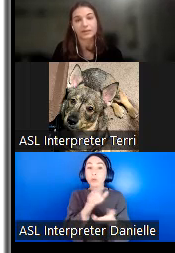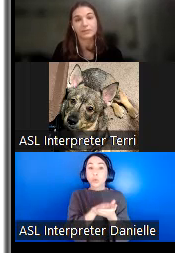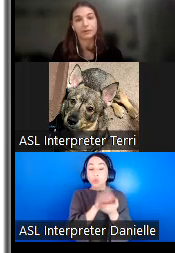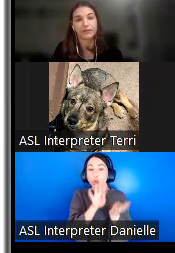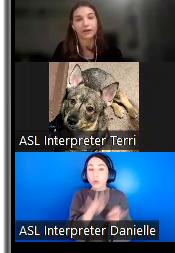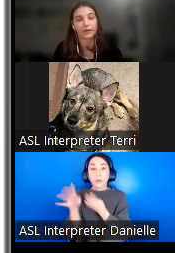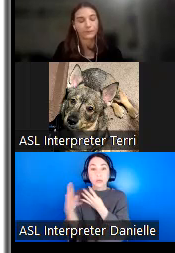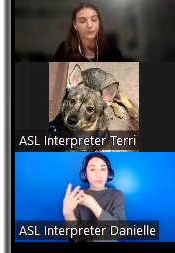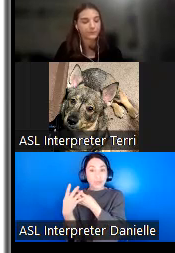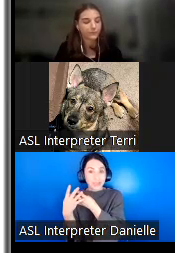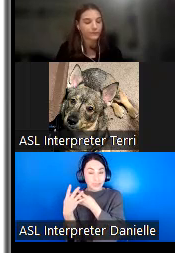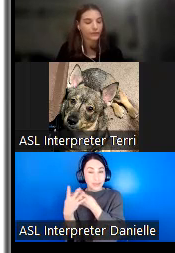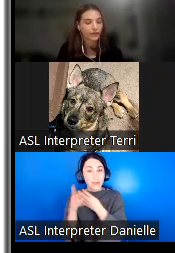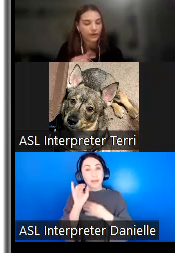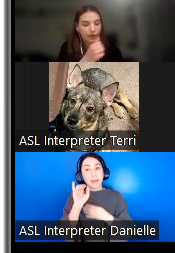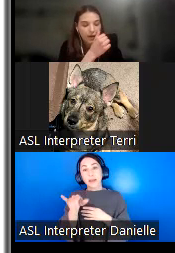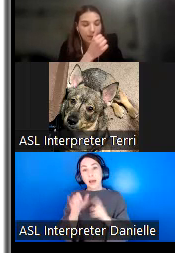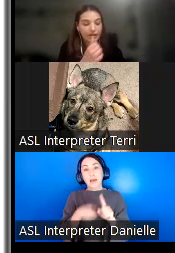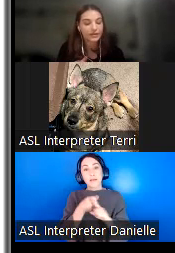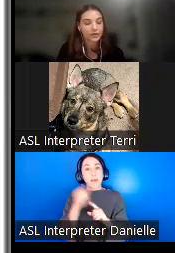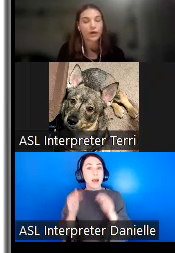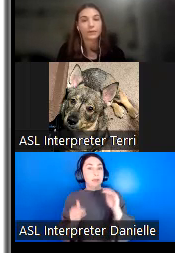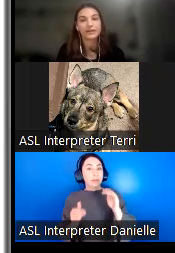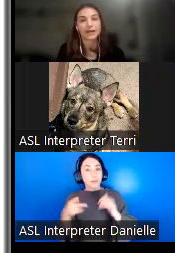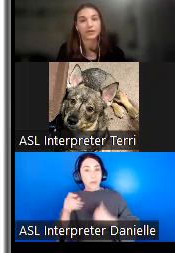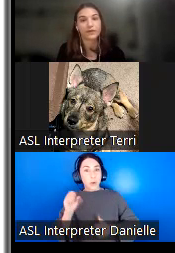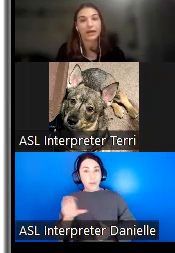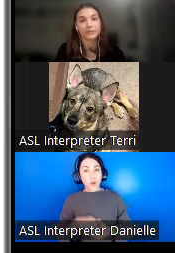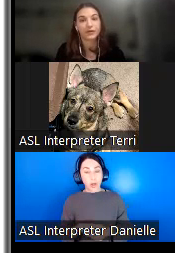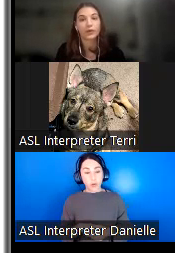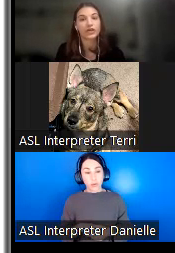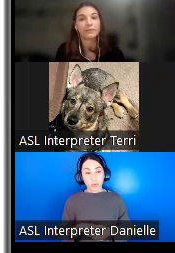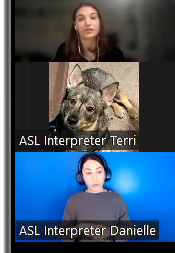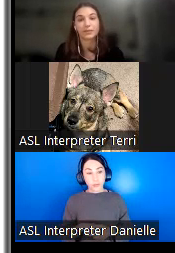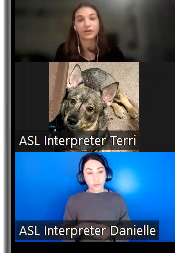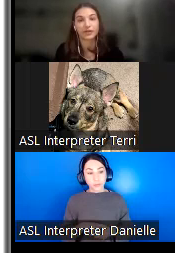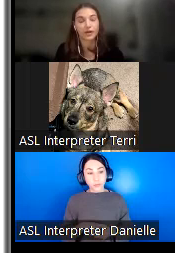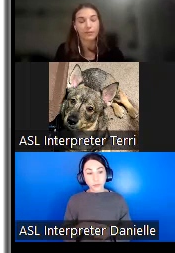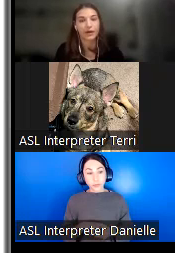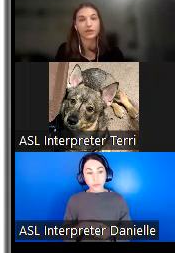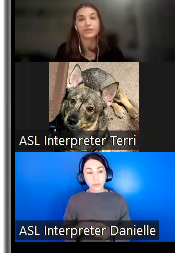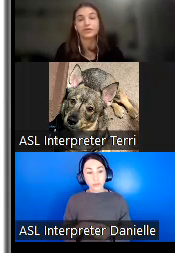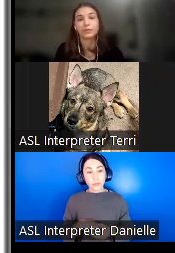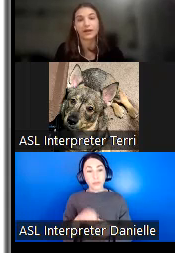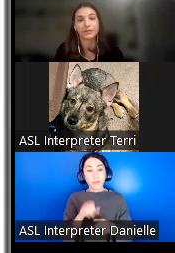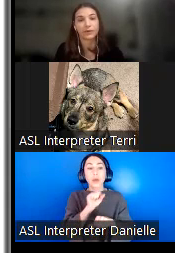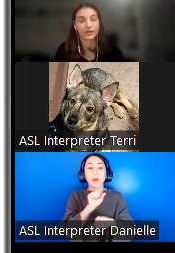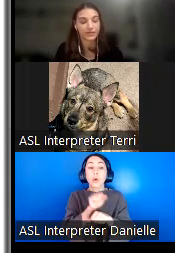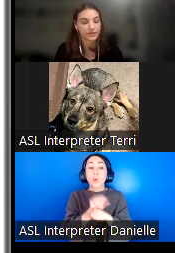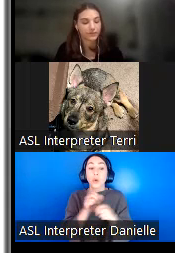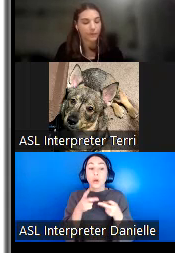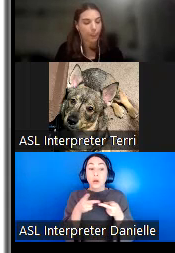disproportionately impacts people of color. Then we get into workplace sexual harassment or job discrimination among